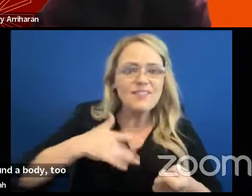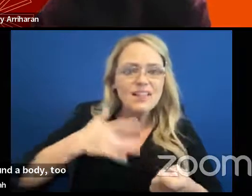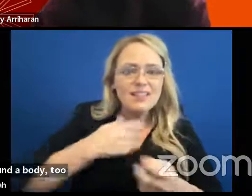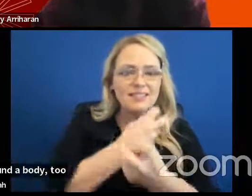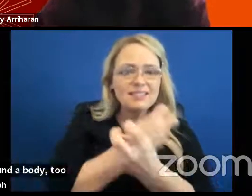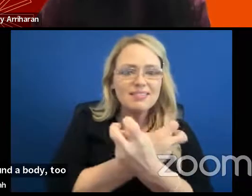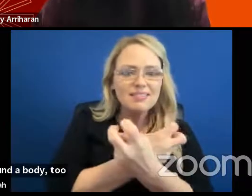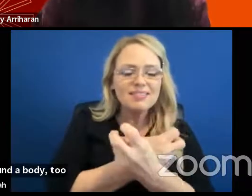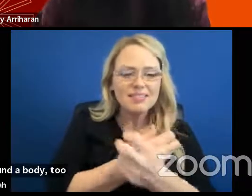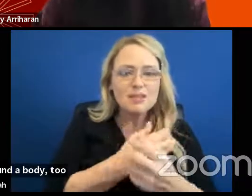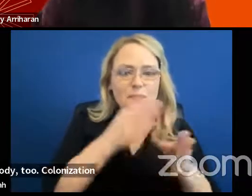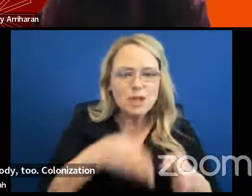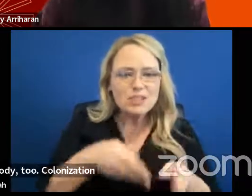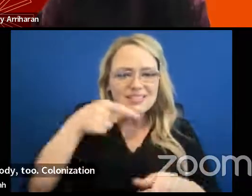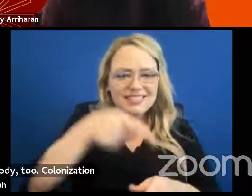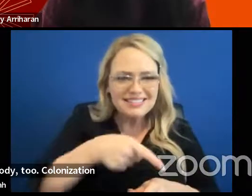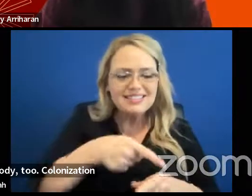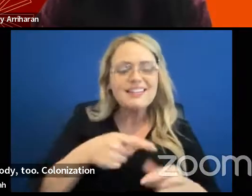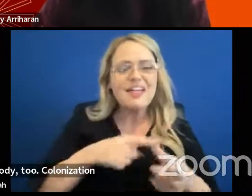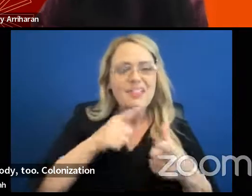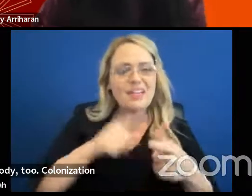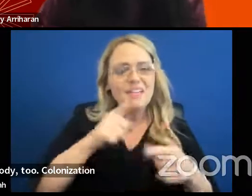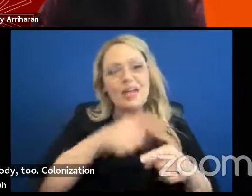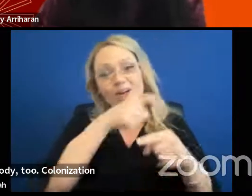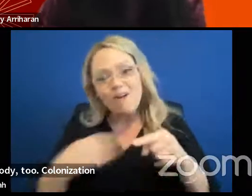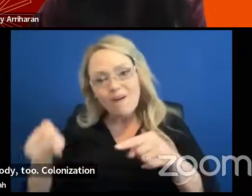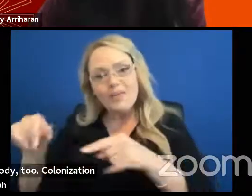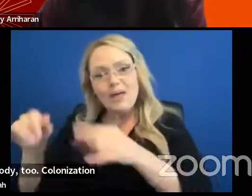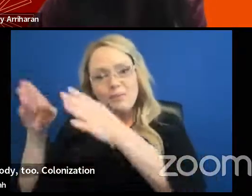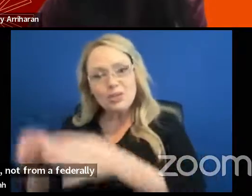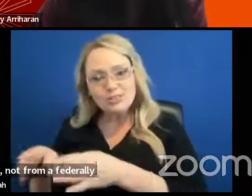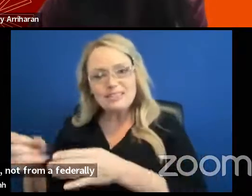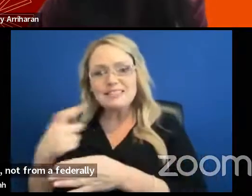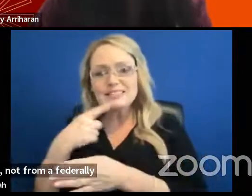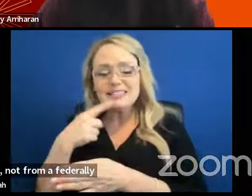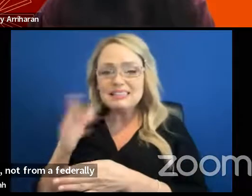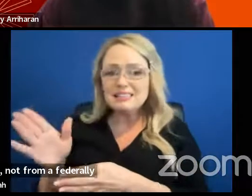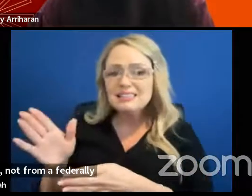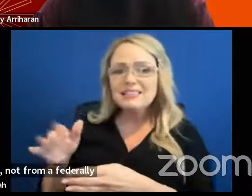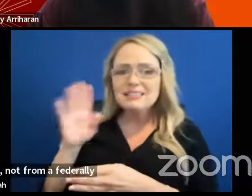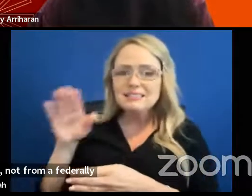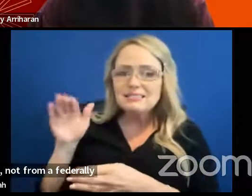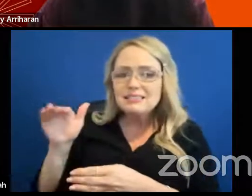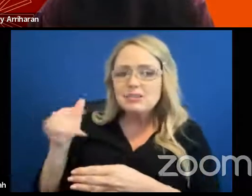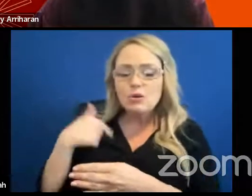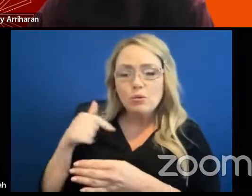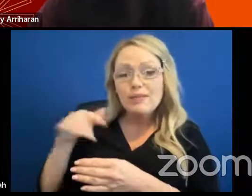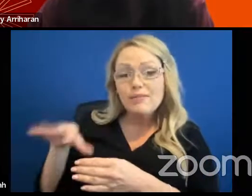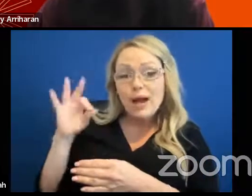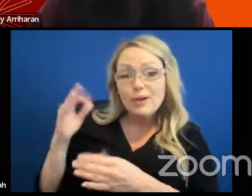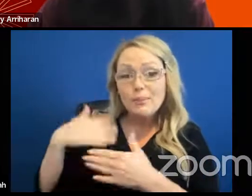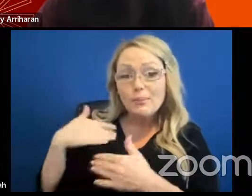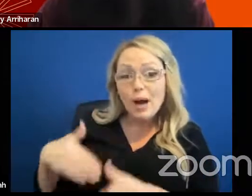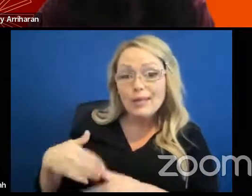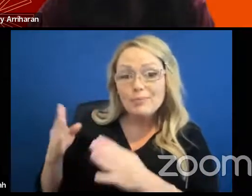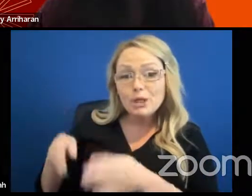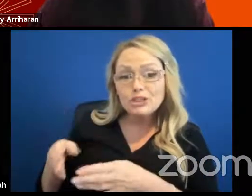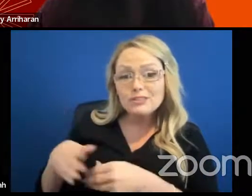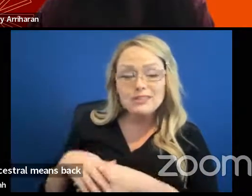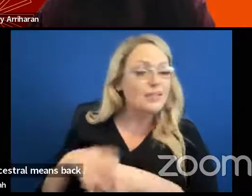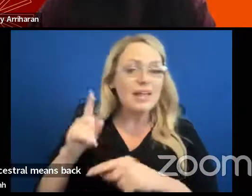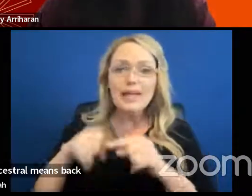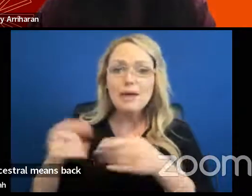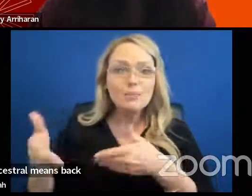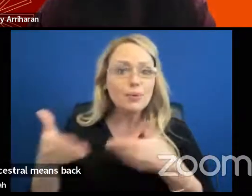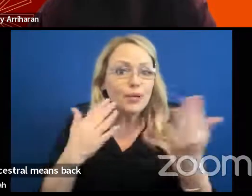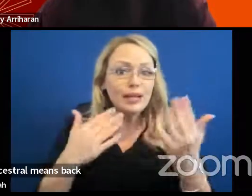colonization continuing every day. She's not, being not from a federally recognized tribe means they can't even take those ancestral remains back. Not having